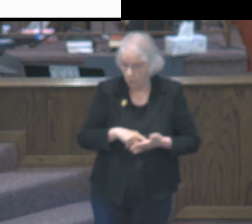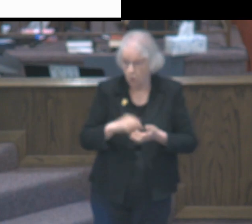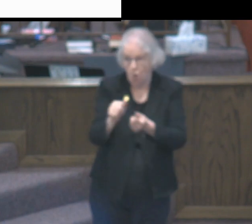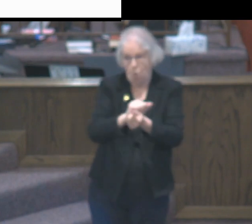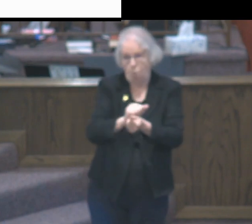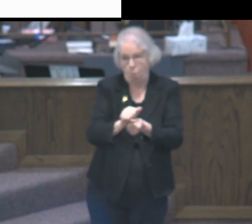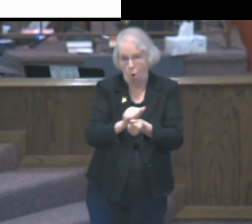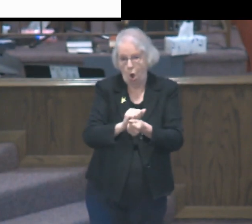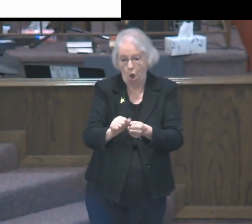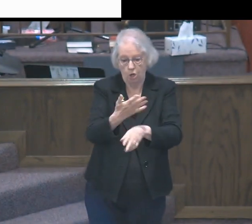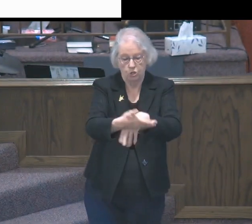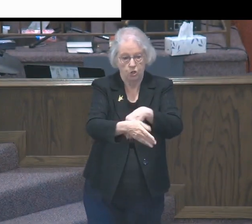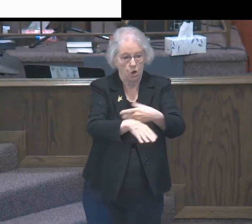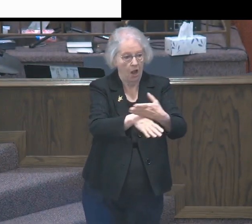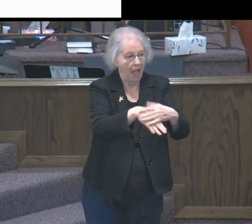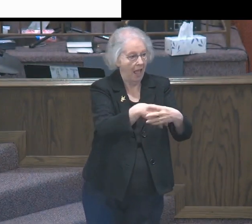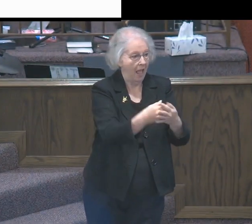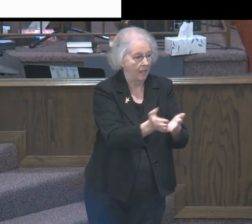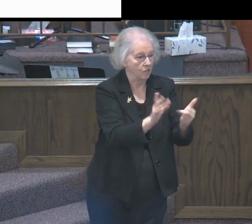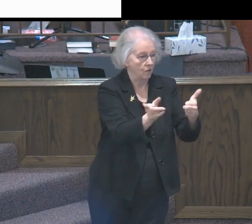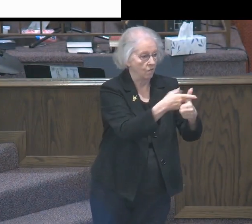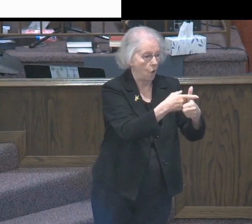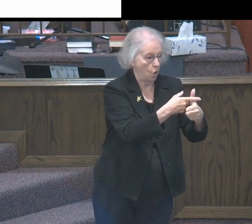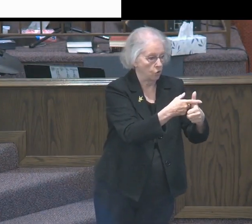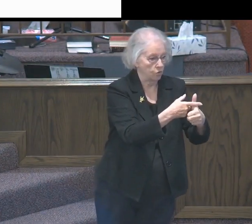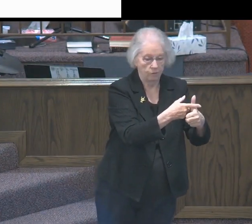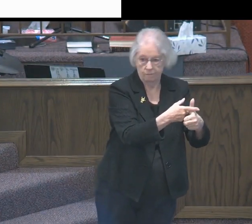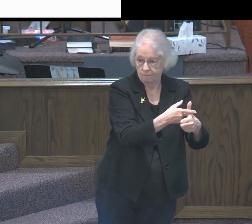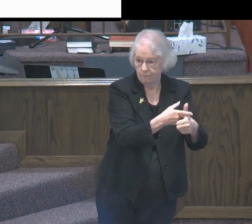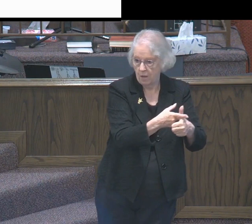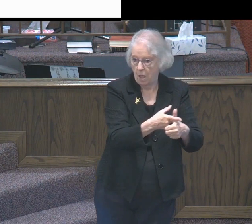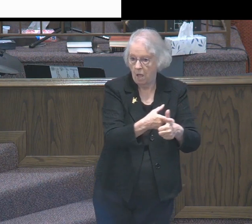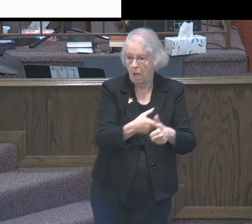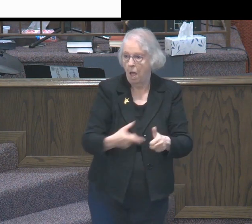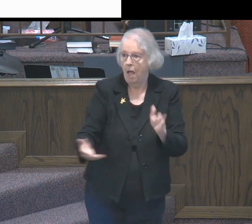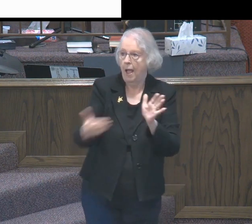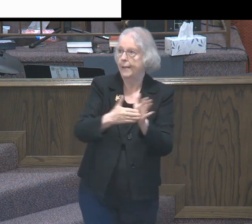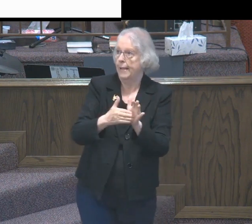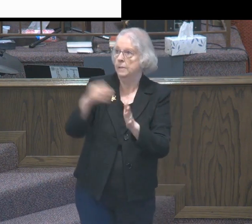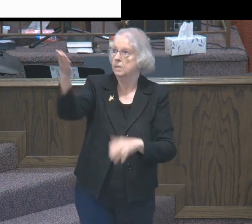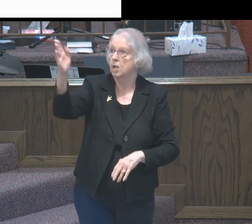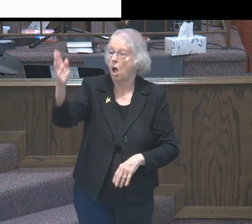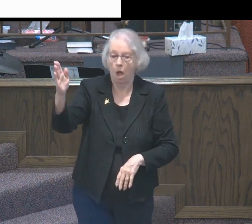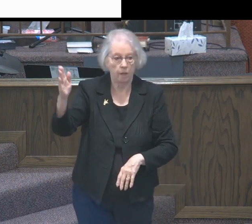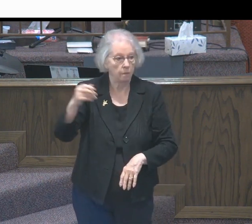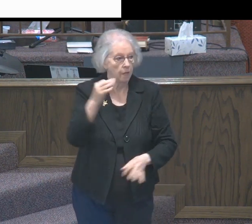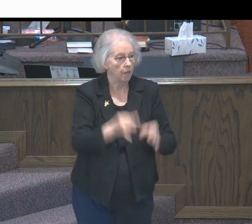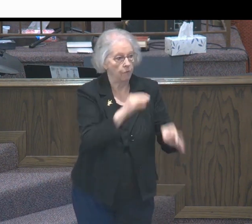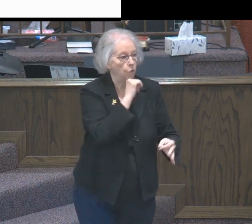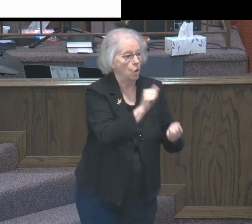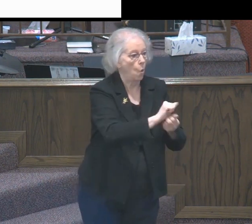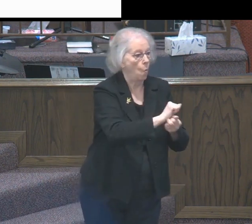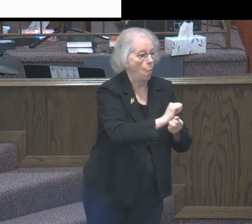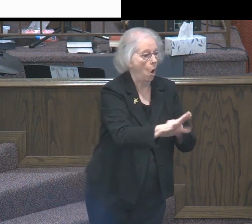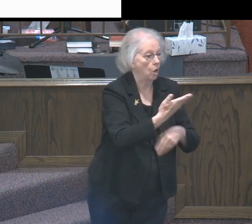"Why do you transgress the commandment of God because of your tradition?"